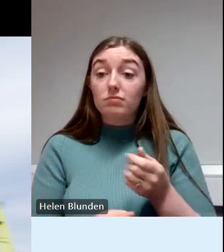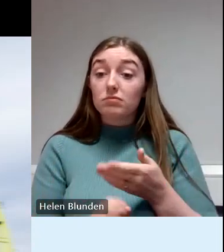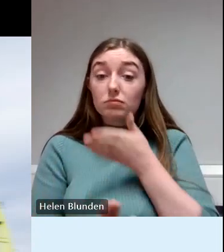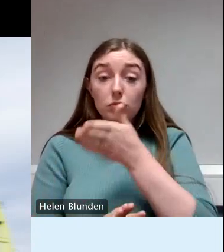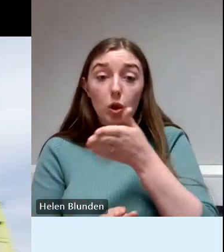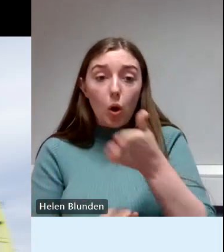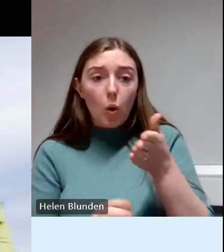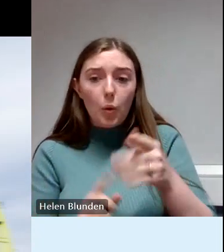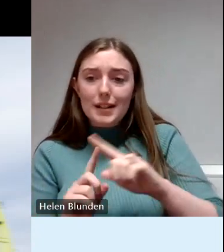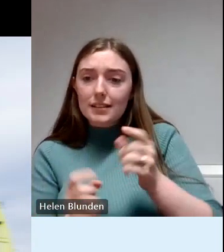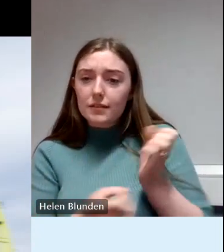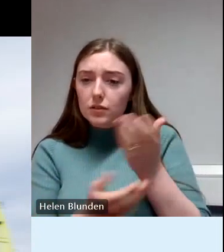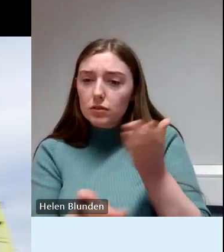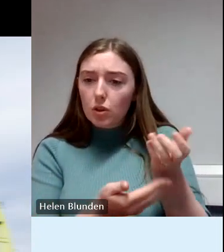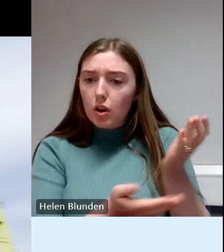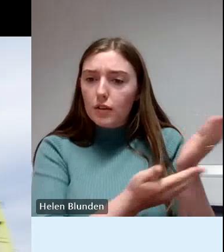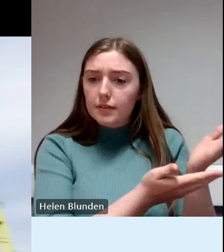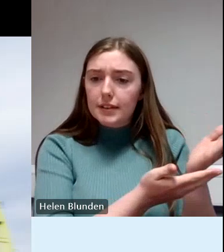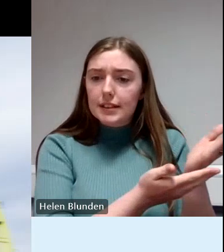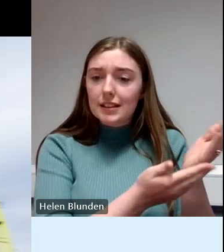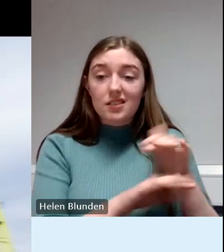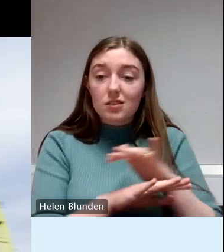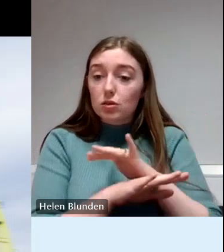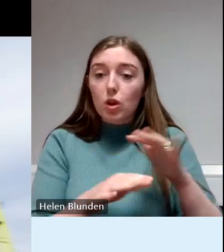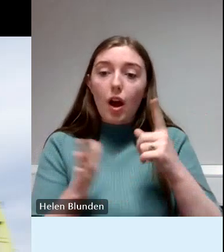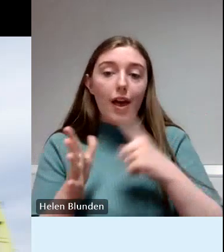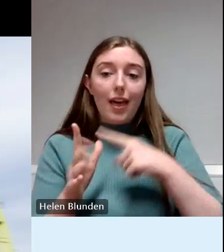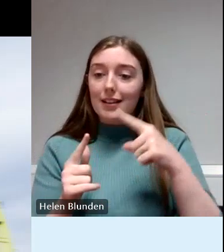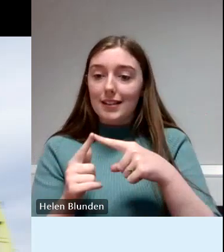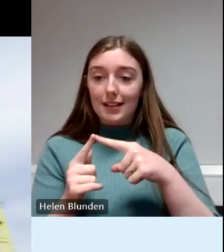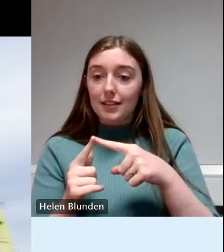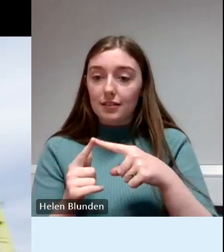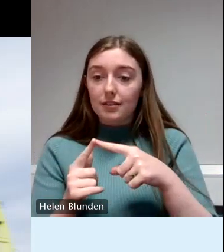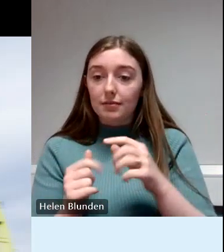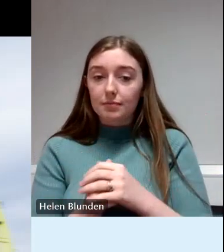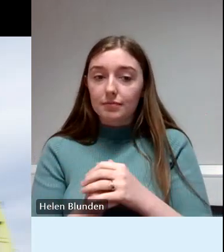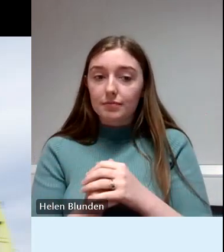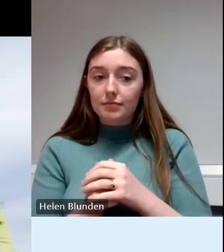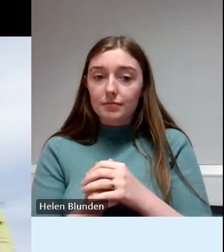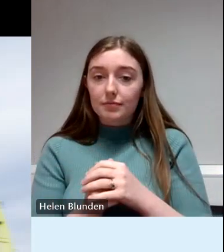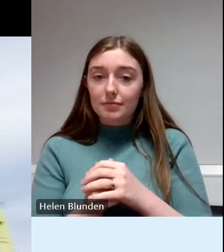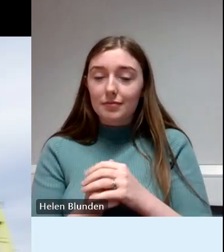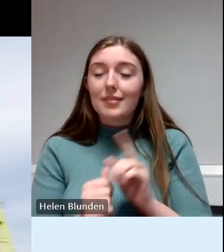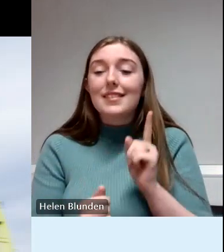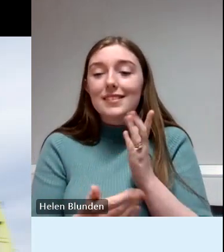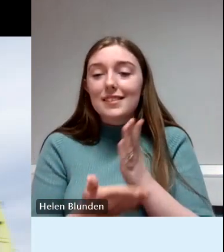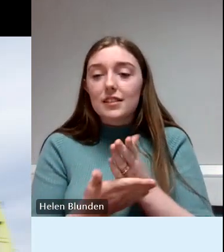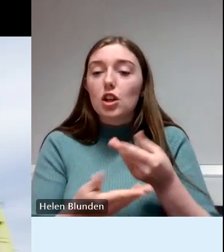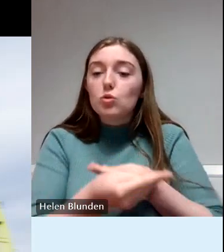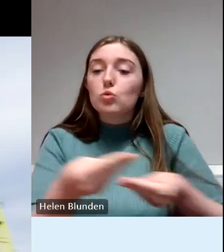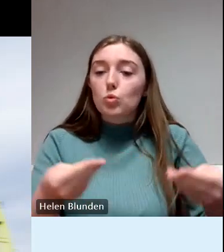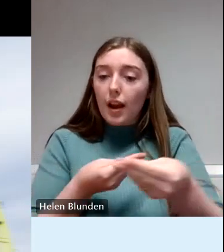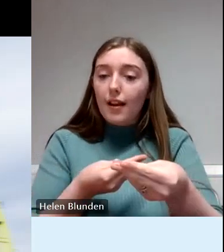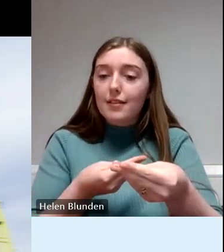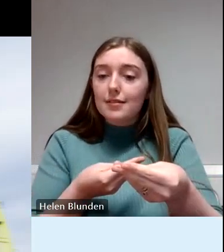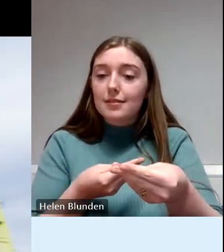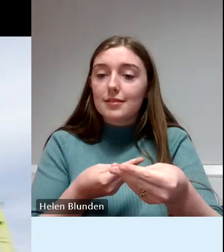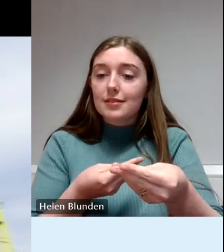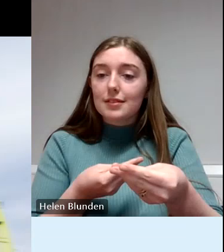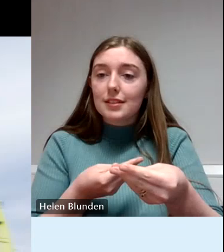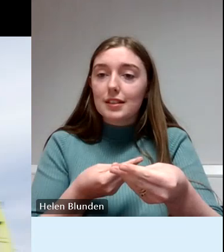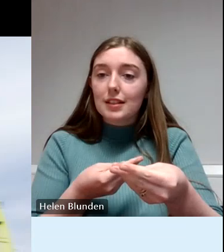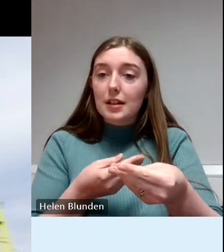services that aren't the emergency department. Now, obviously, there's a little trade-off there, because from our point of view, we want